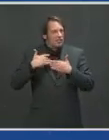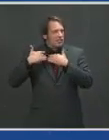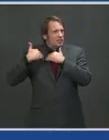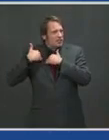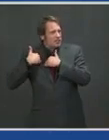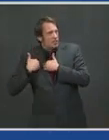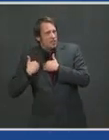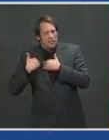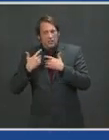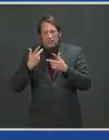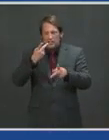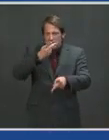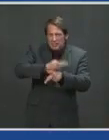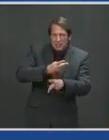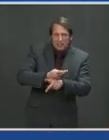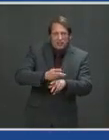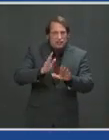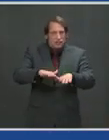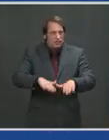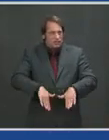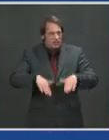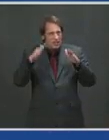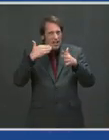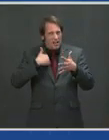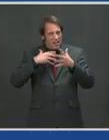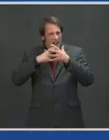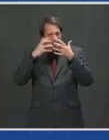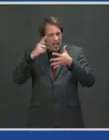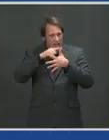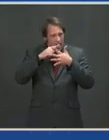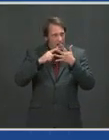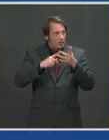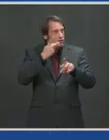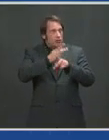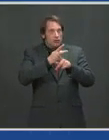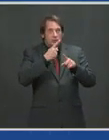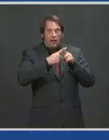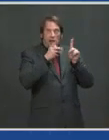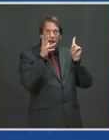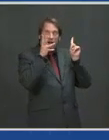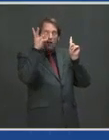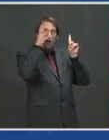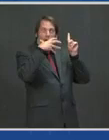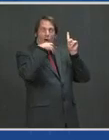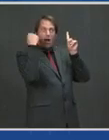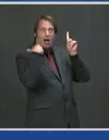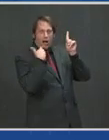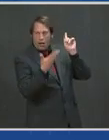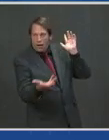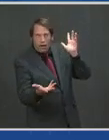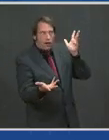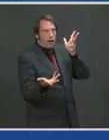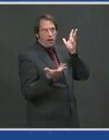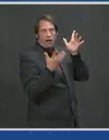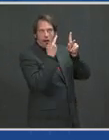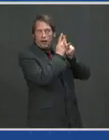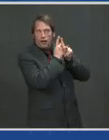their children and care for their parents, their elderly parents, or members of their families with a